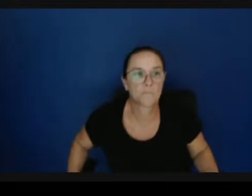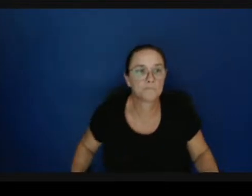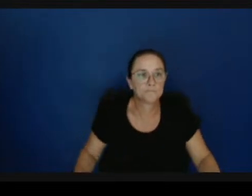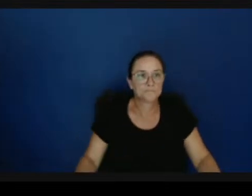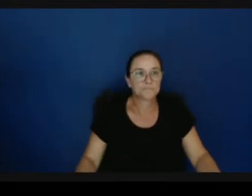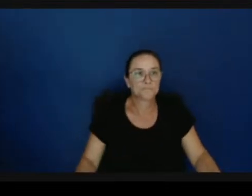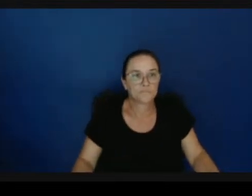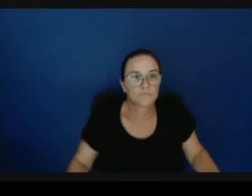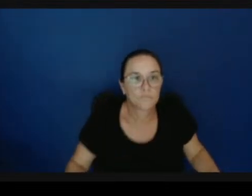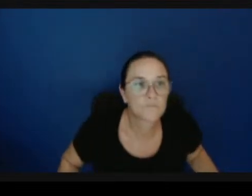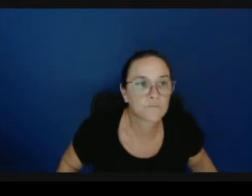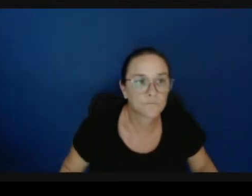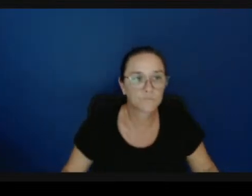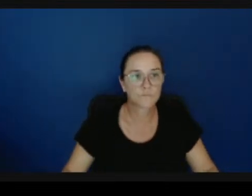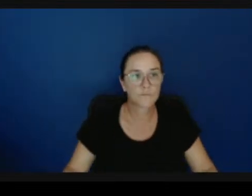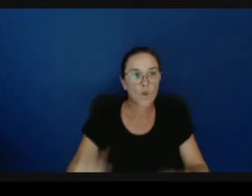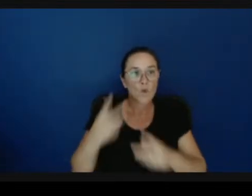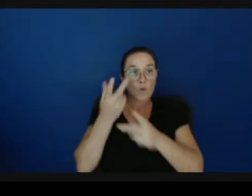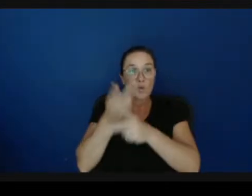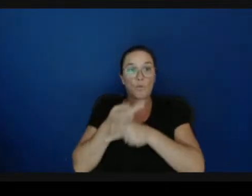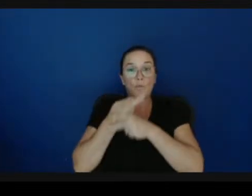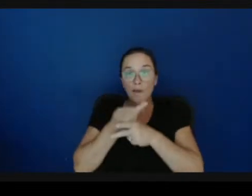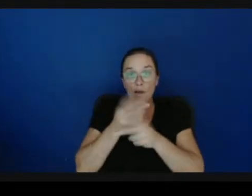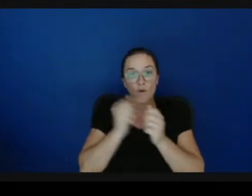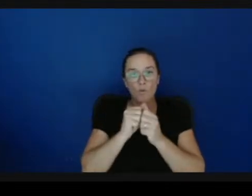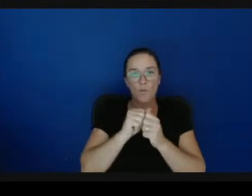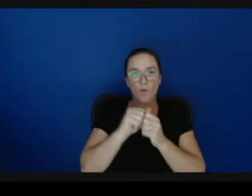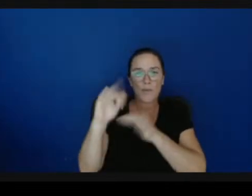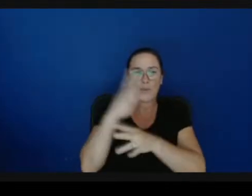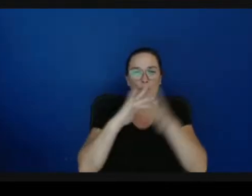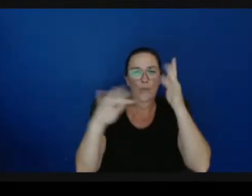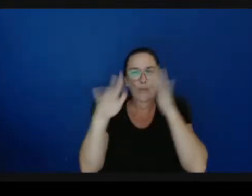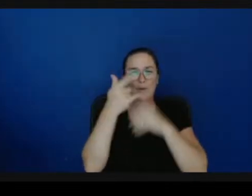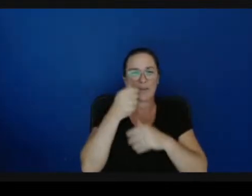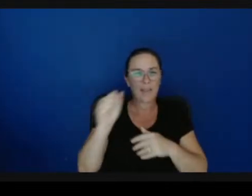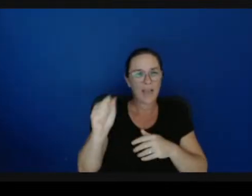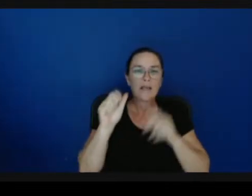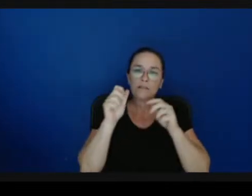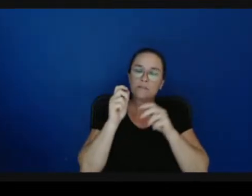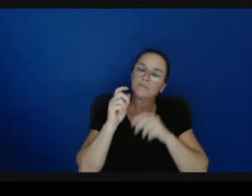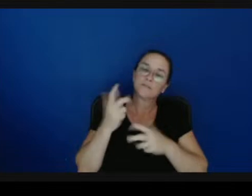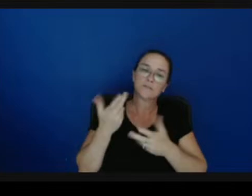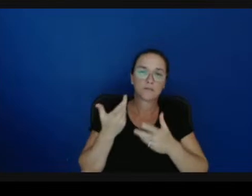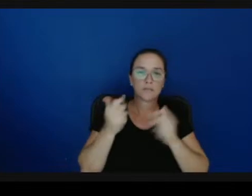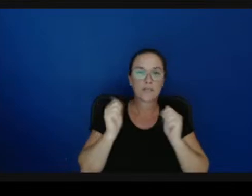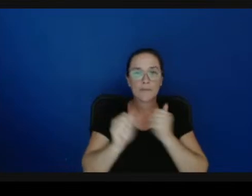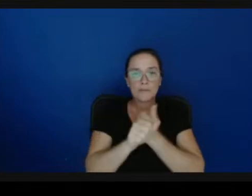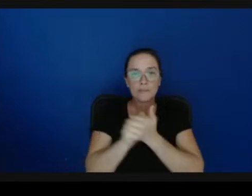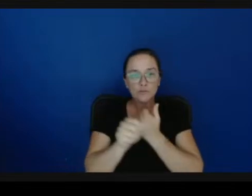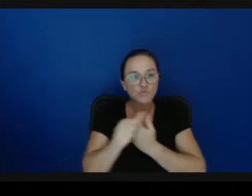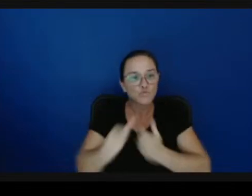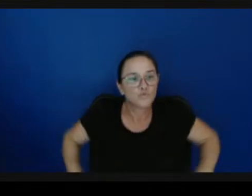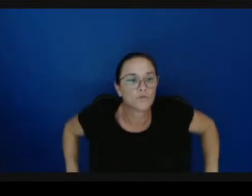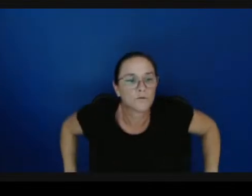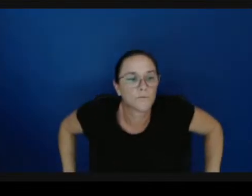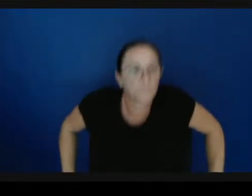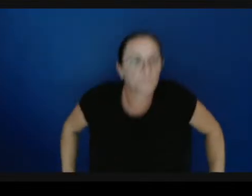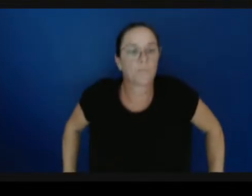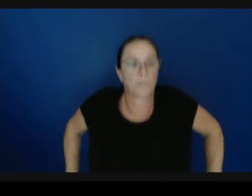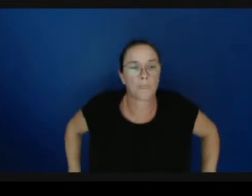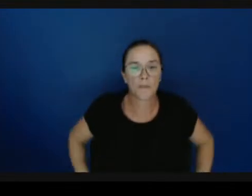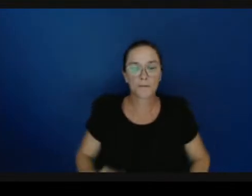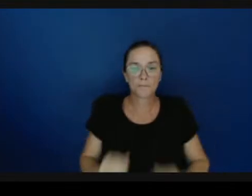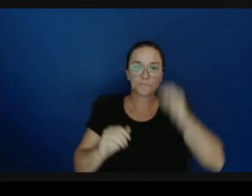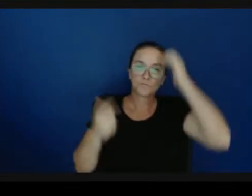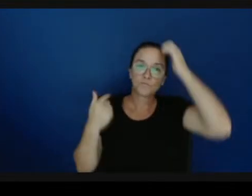So be careful out there with the gas. This is the primary hazard for people. That's the takeaway here. And the reason we use the purple air is we can